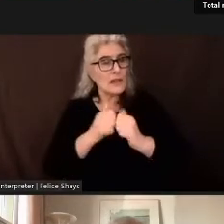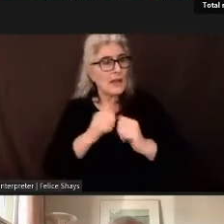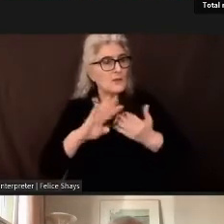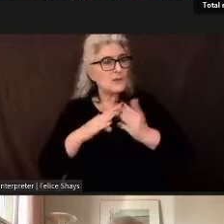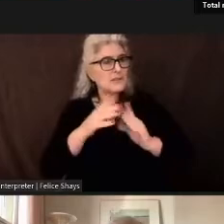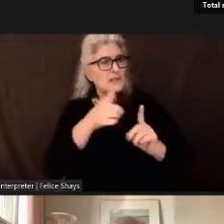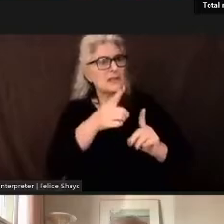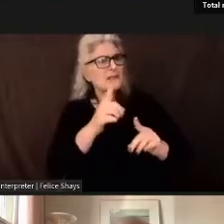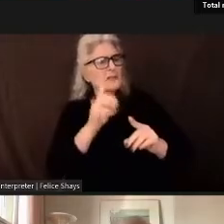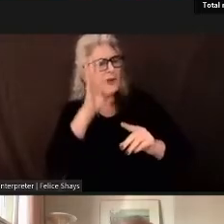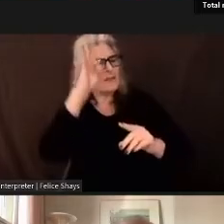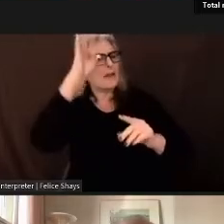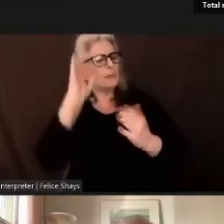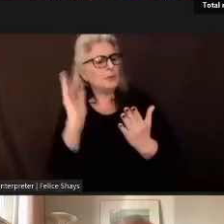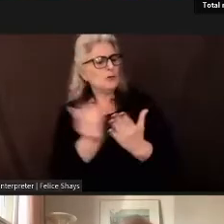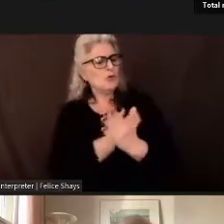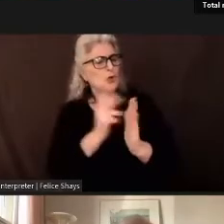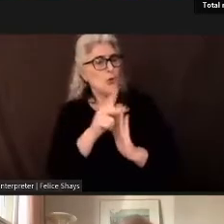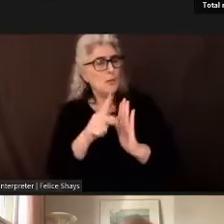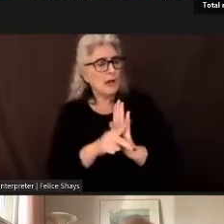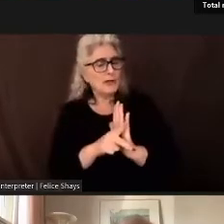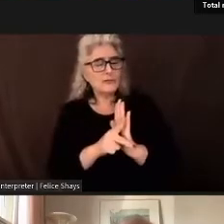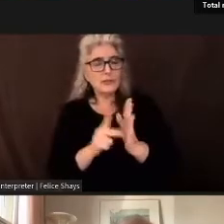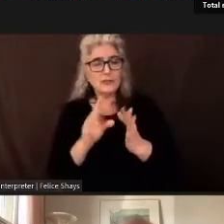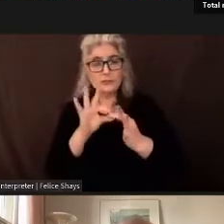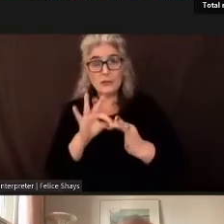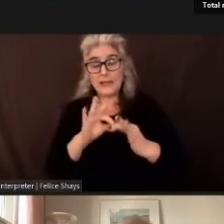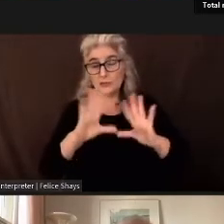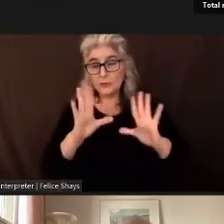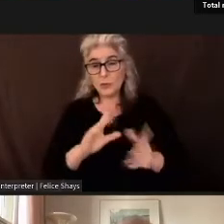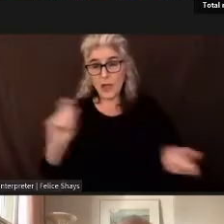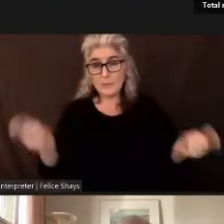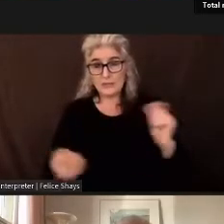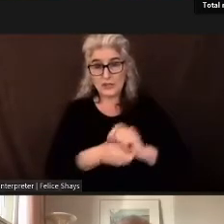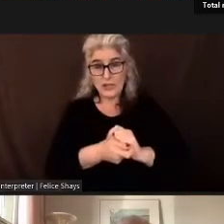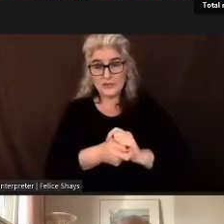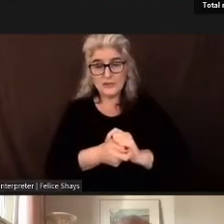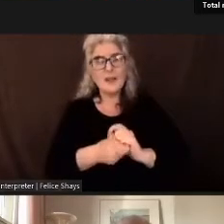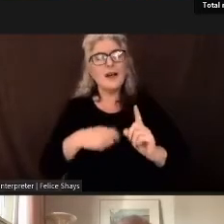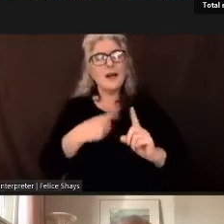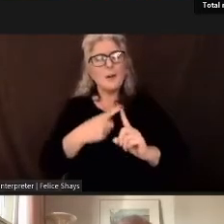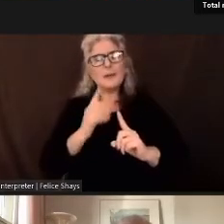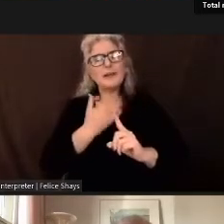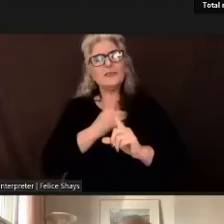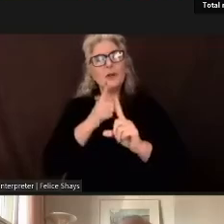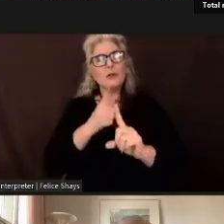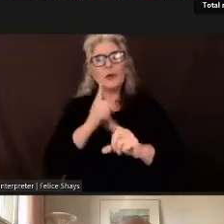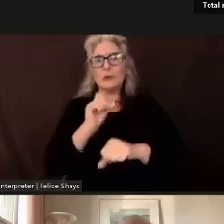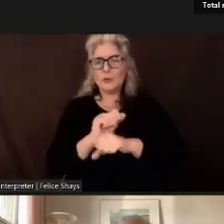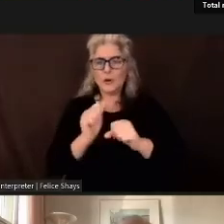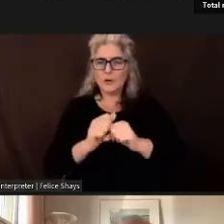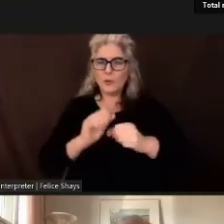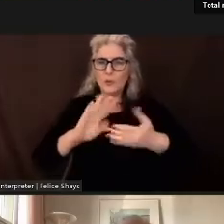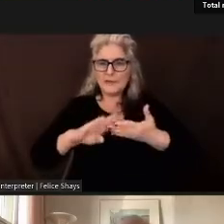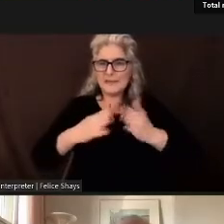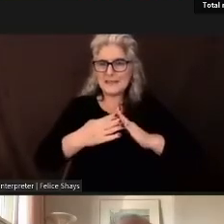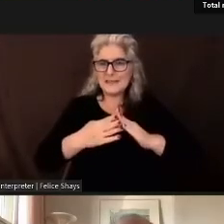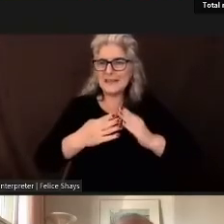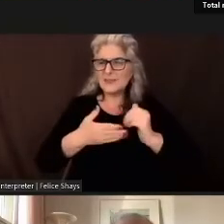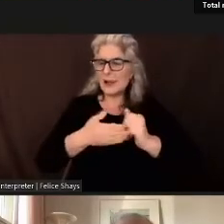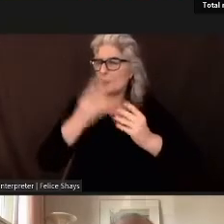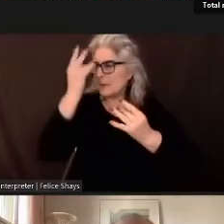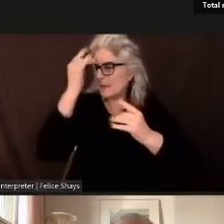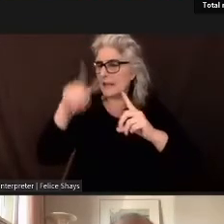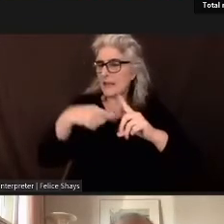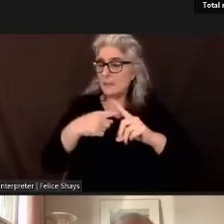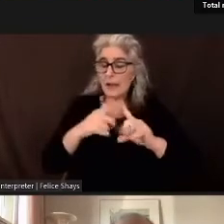climate change and with this transition. We also work with cities to help them think through, if this is going to create new